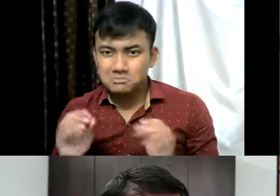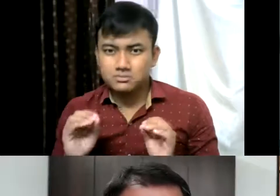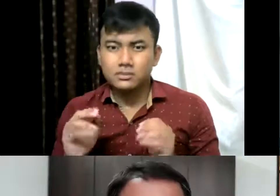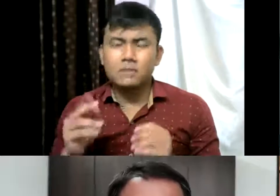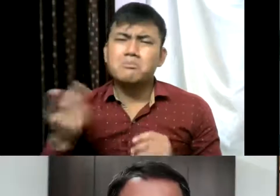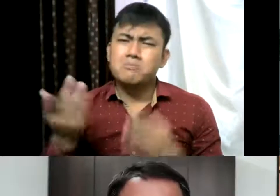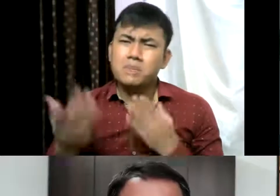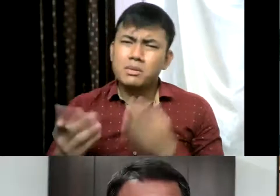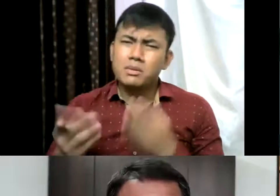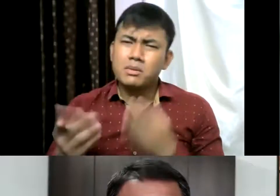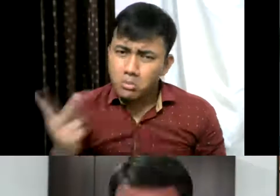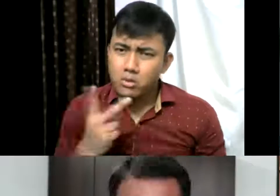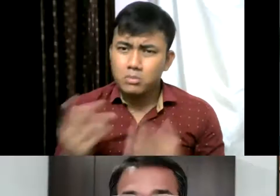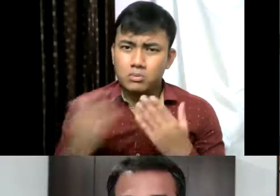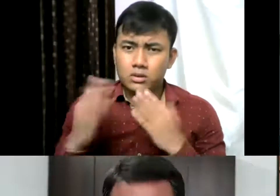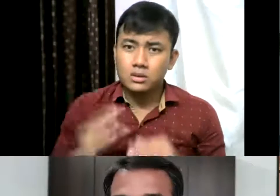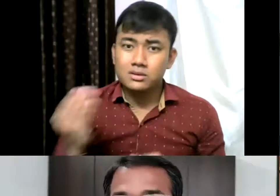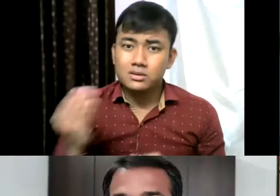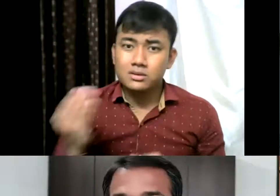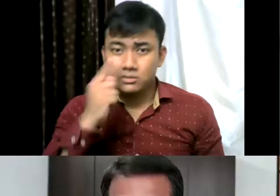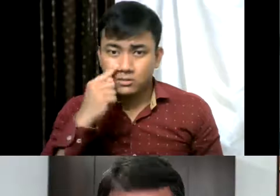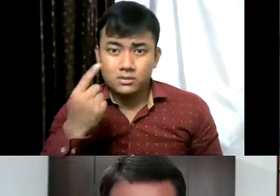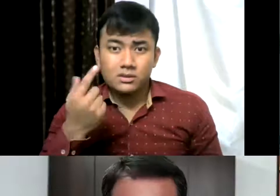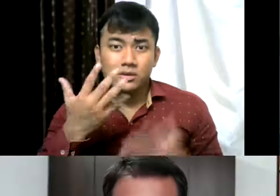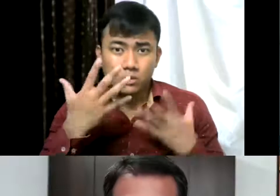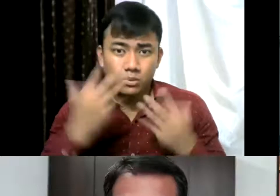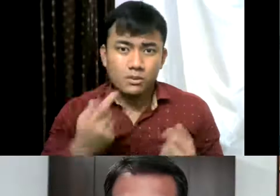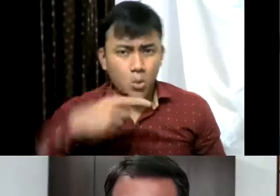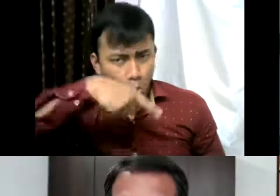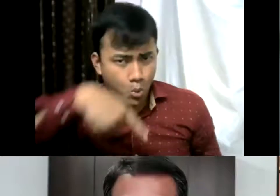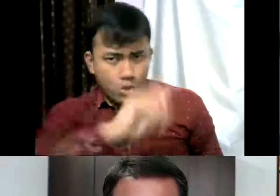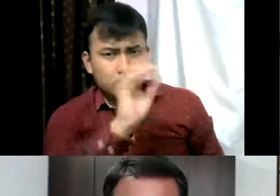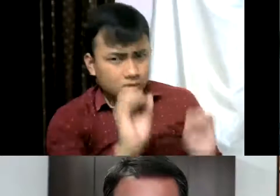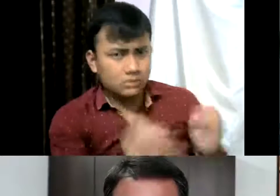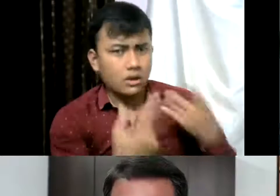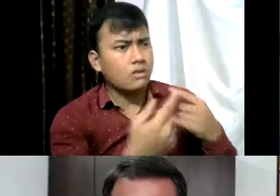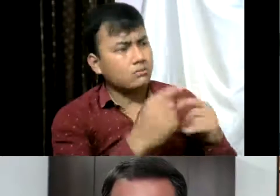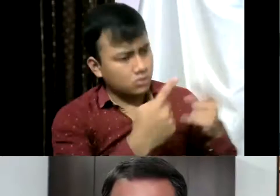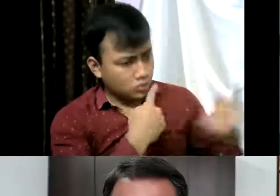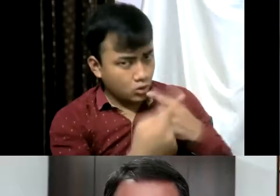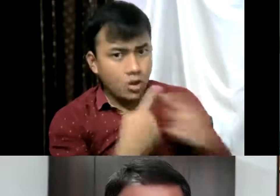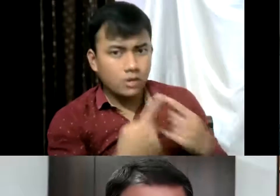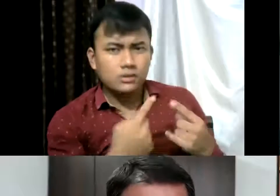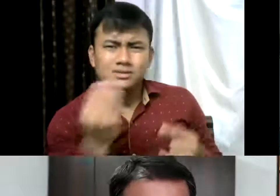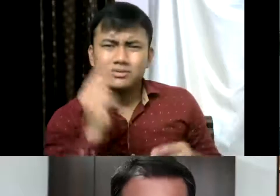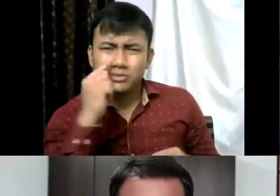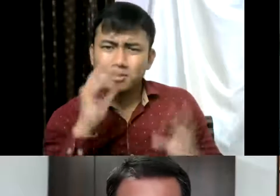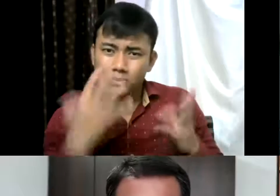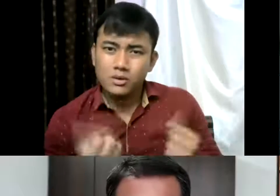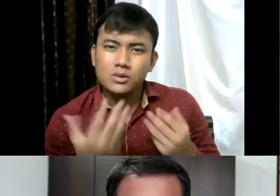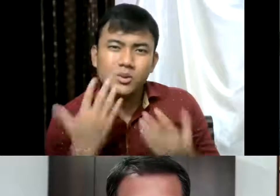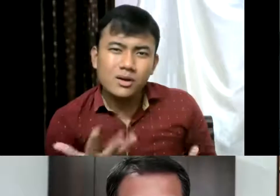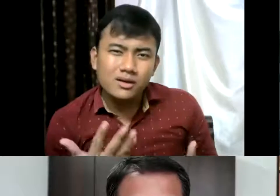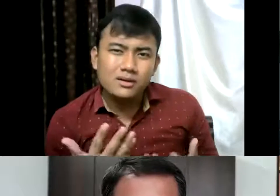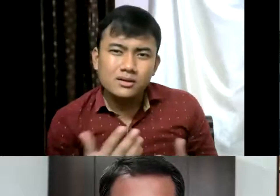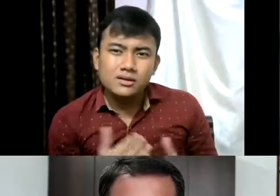ways. We can also expect men to initiate and start the conversation just because they